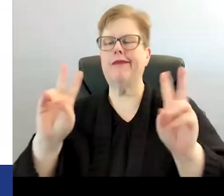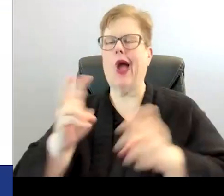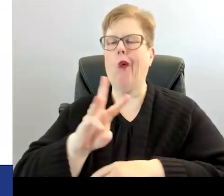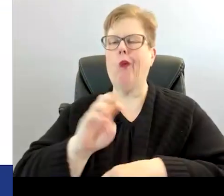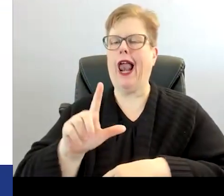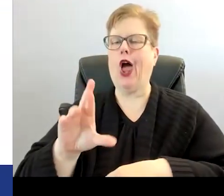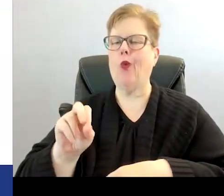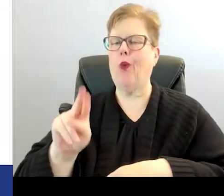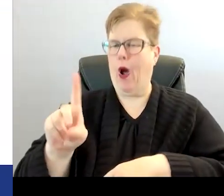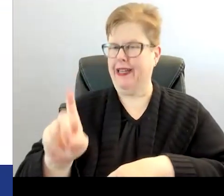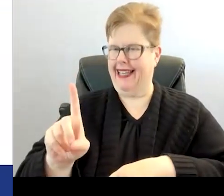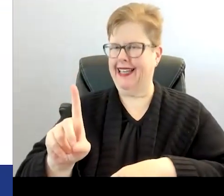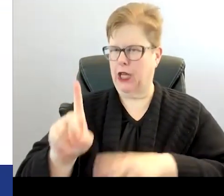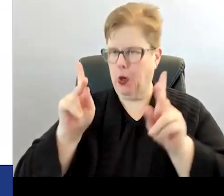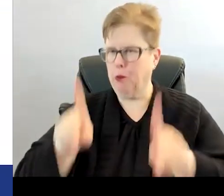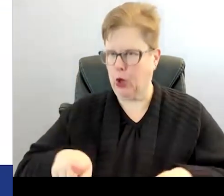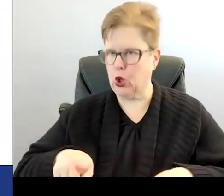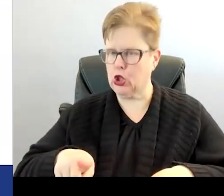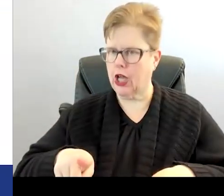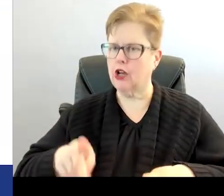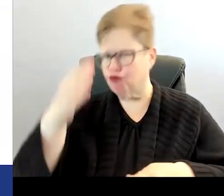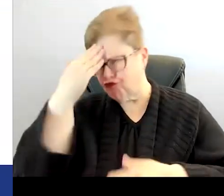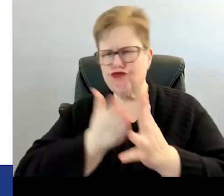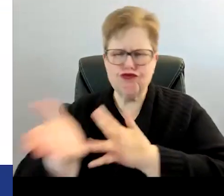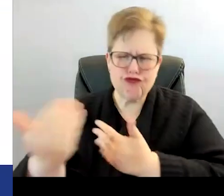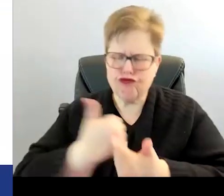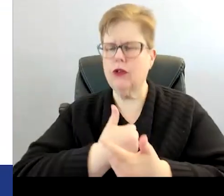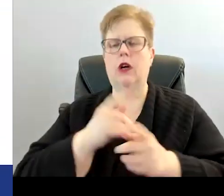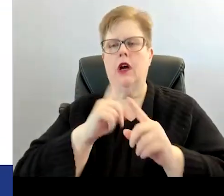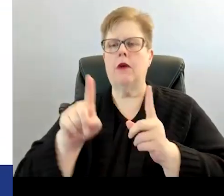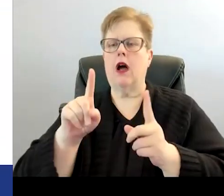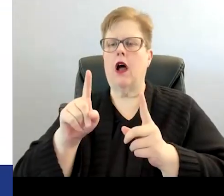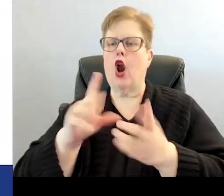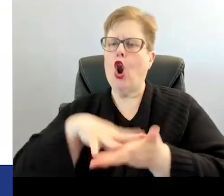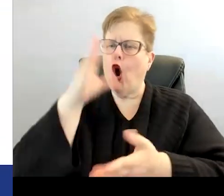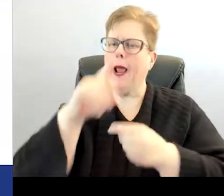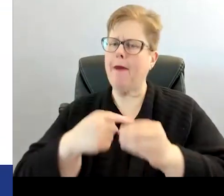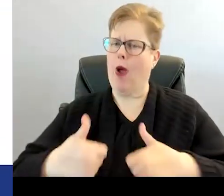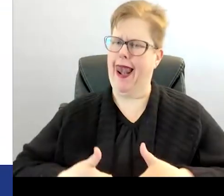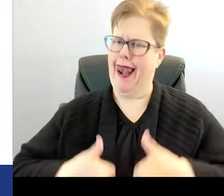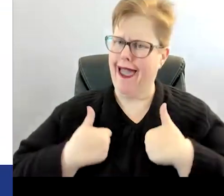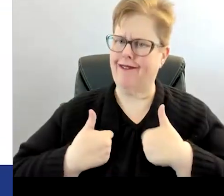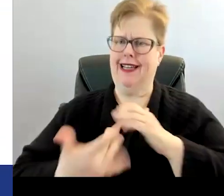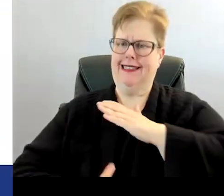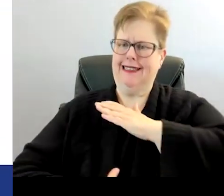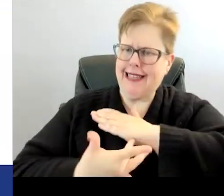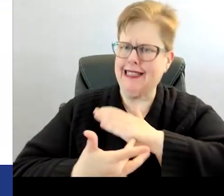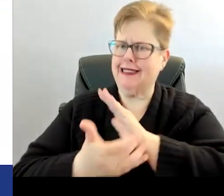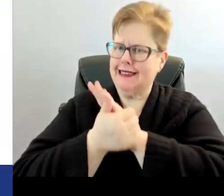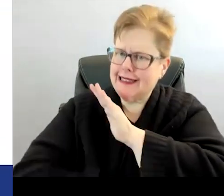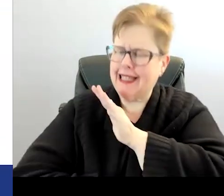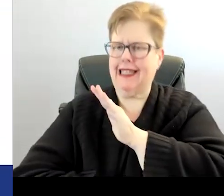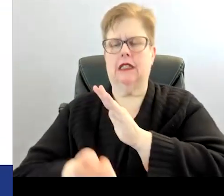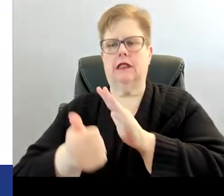citizen, but also learning the life and sort of really technical sometimes skills that you need for the career that you're moving